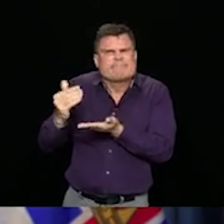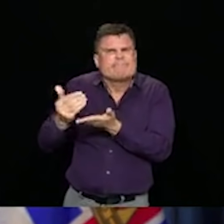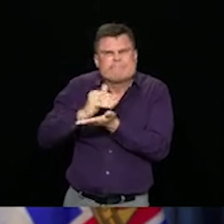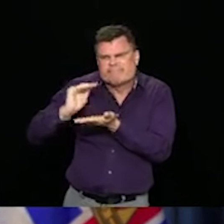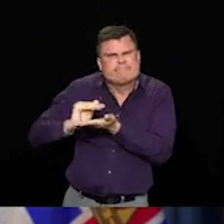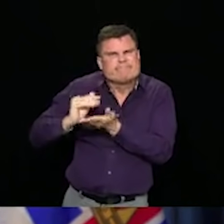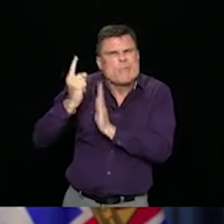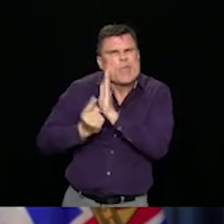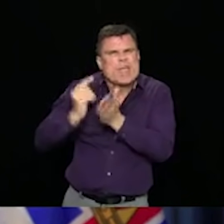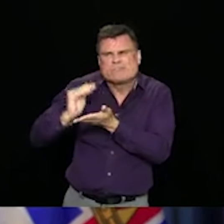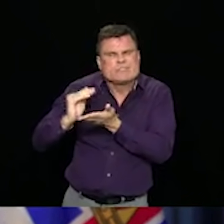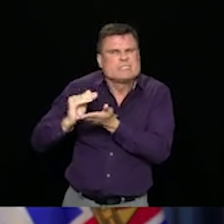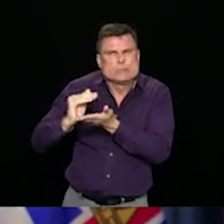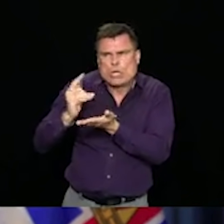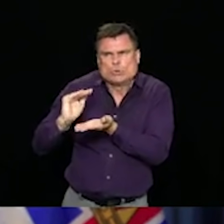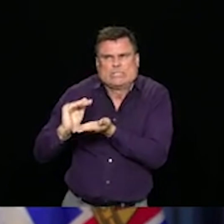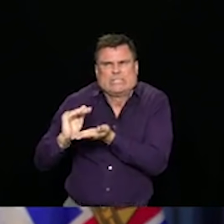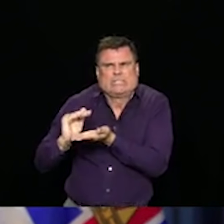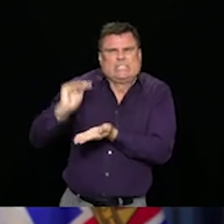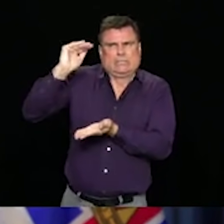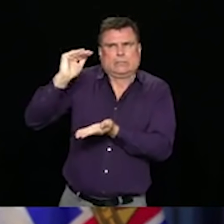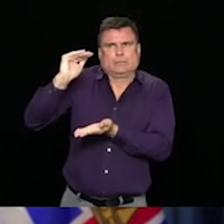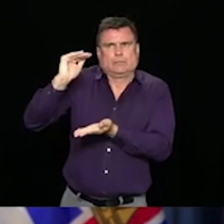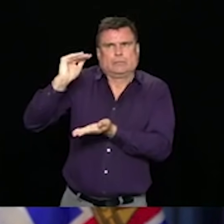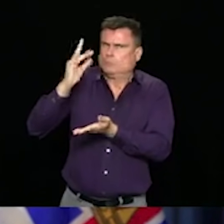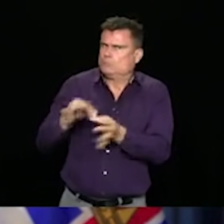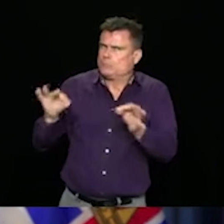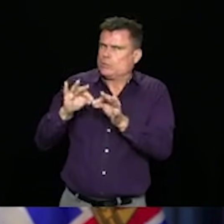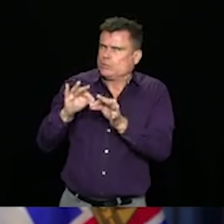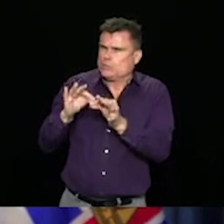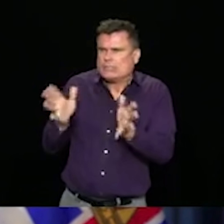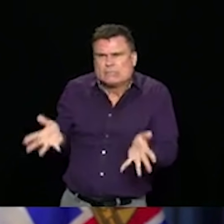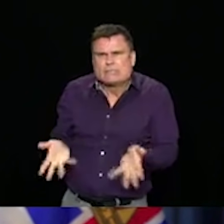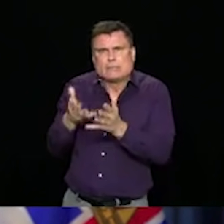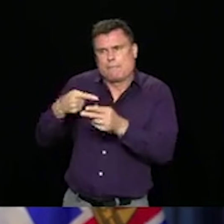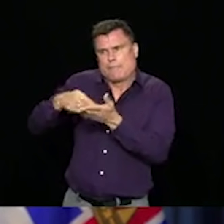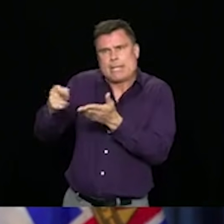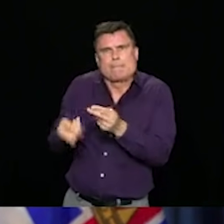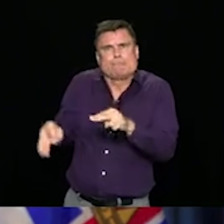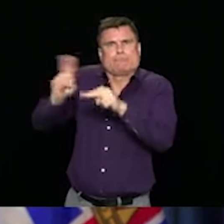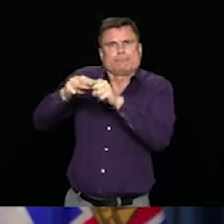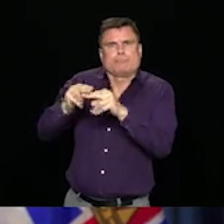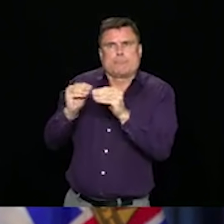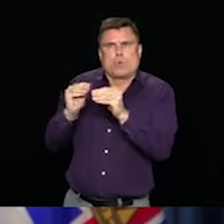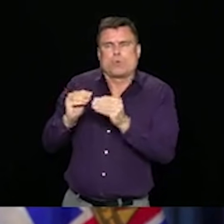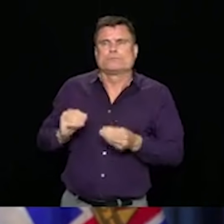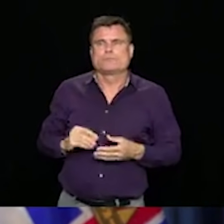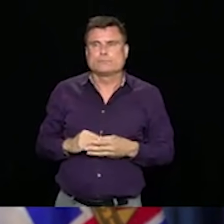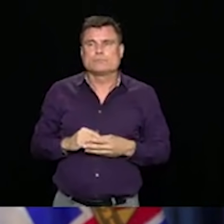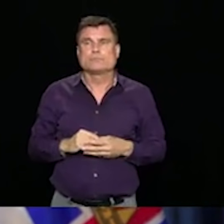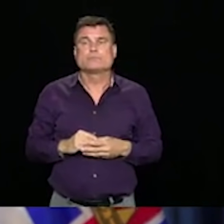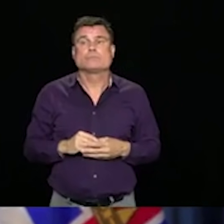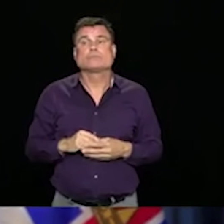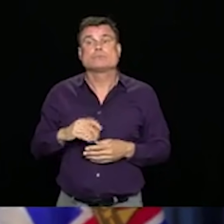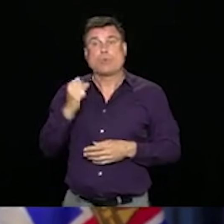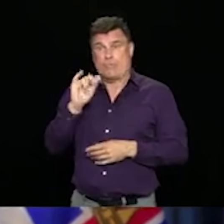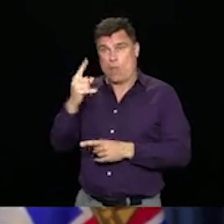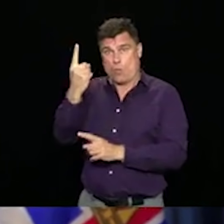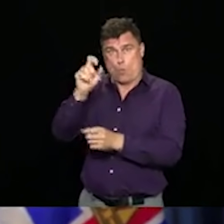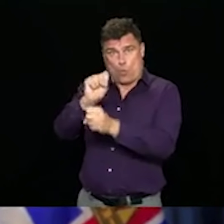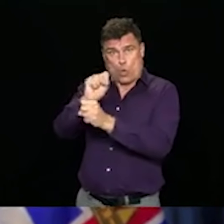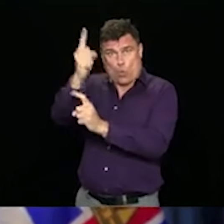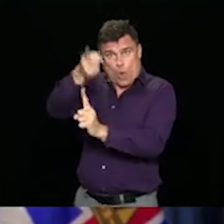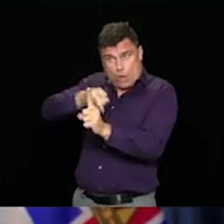this initiative. This is a significant difference between the single site initiative in British Columbia and other jurisdictions who are attempting the same thing. It's